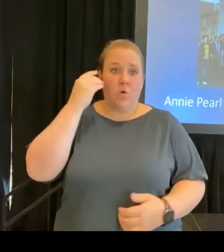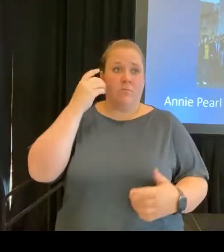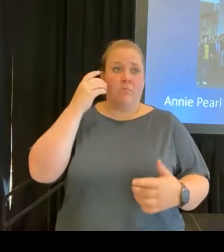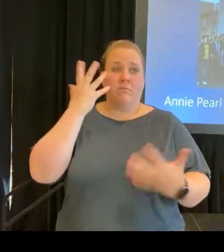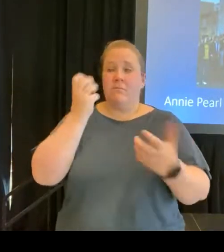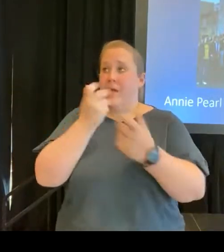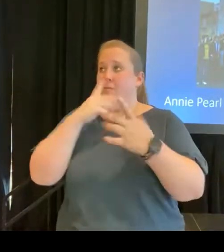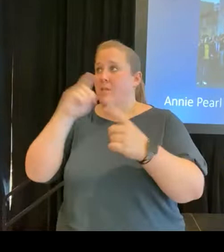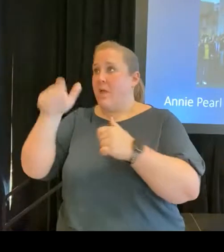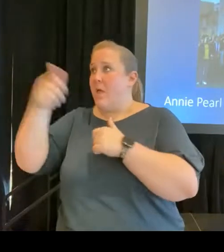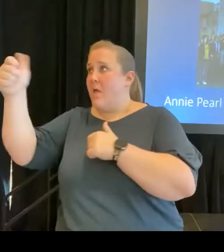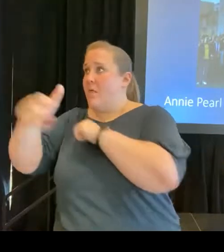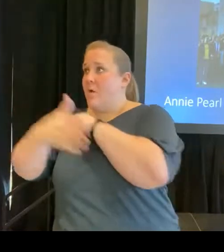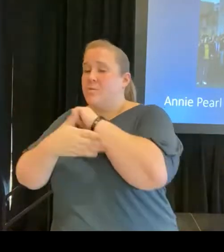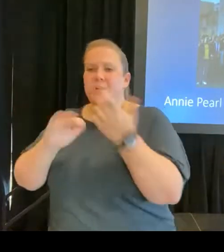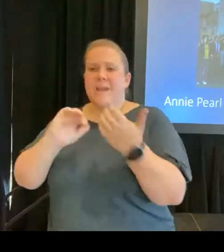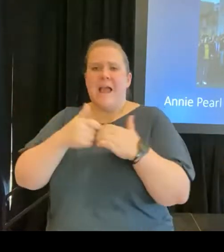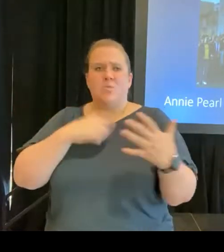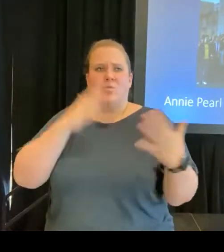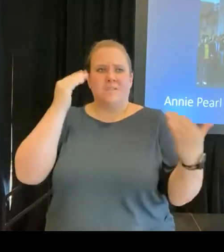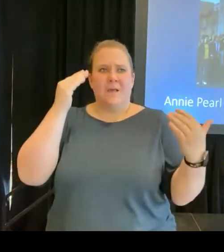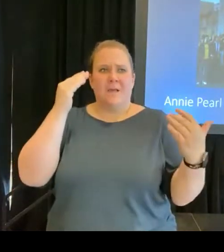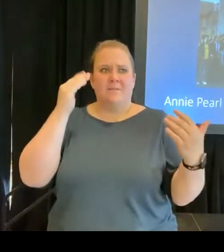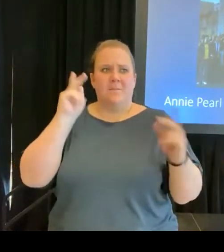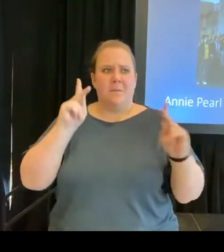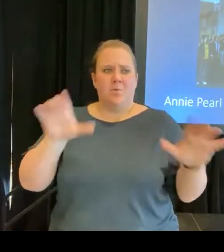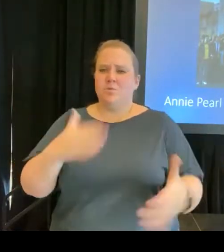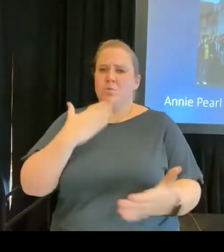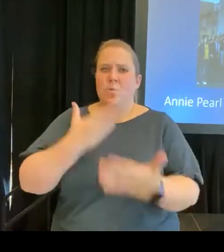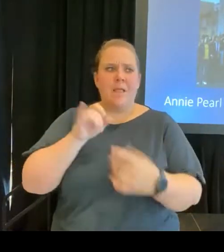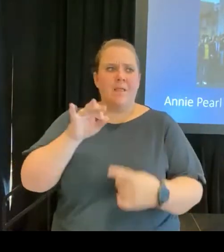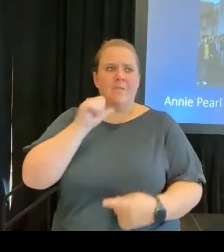How do you expect people to do better and do well if they're not healthy?